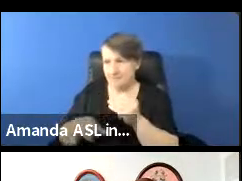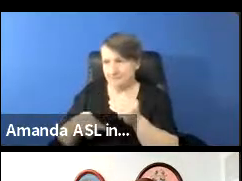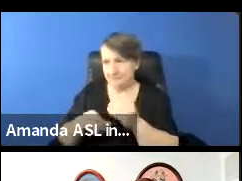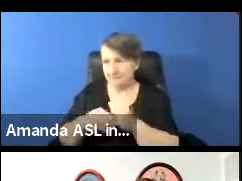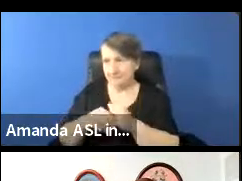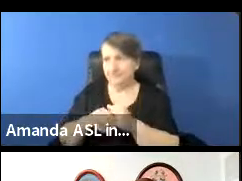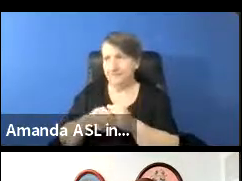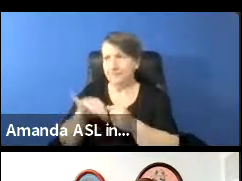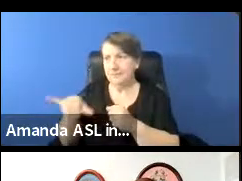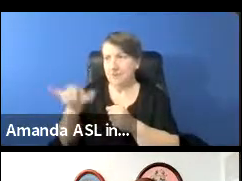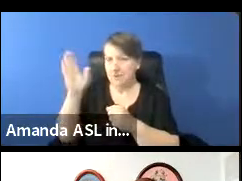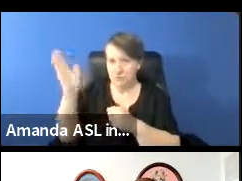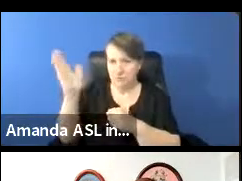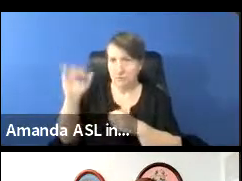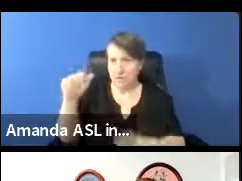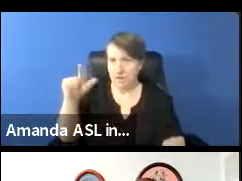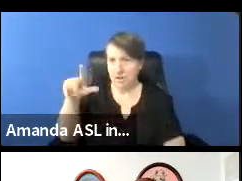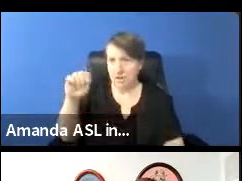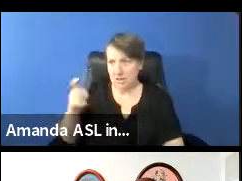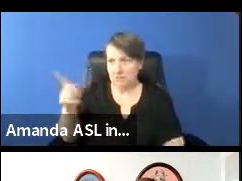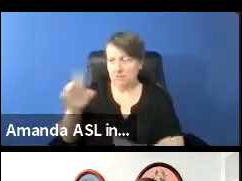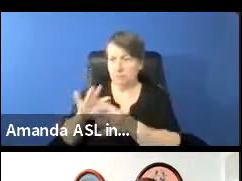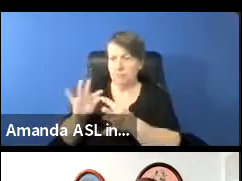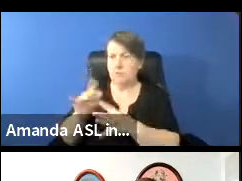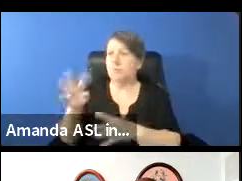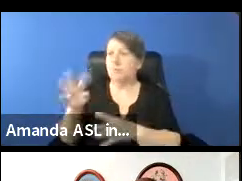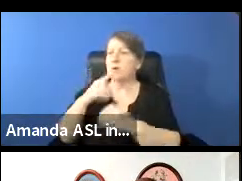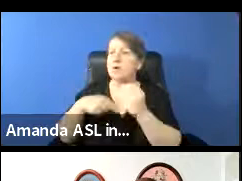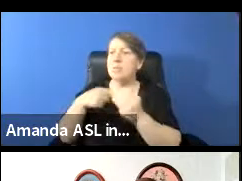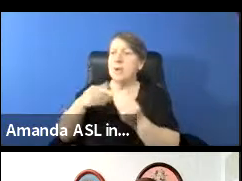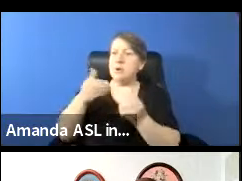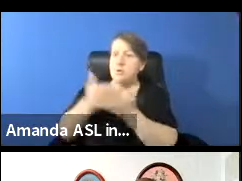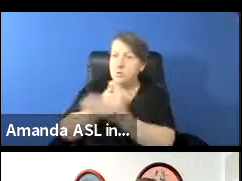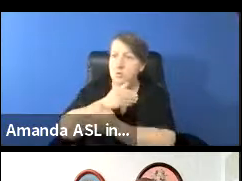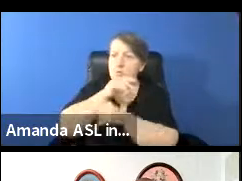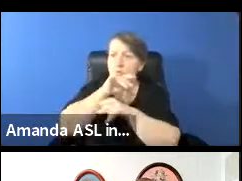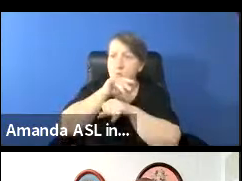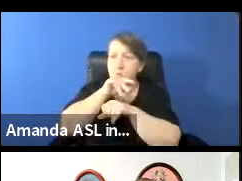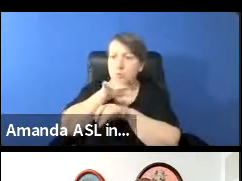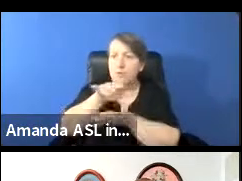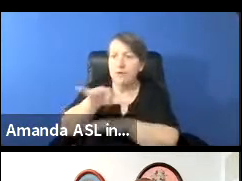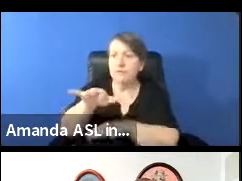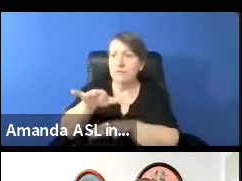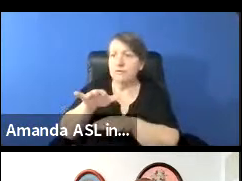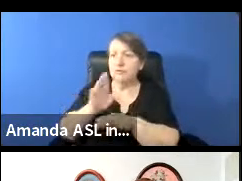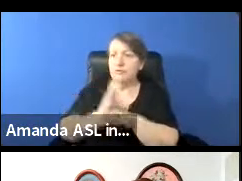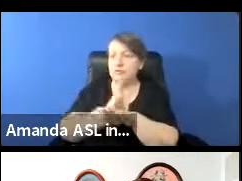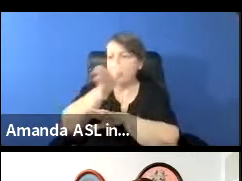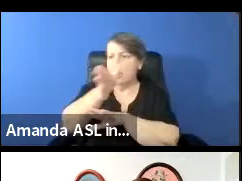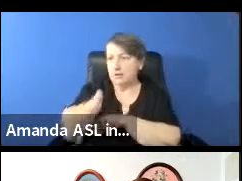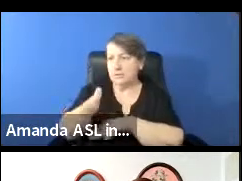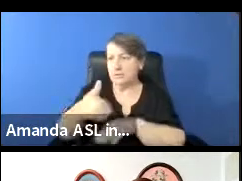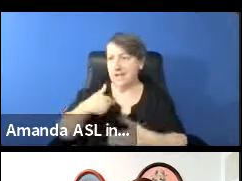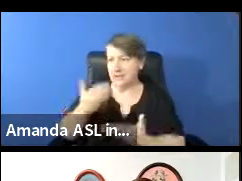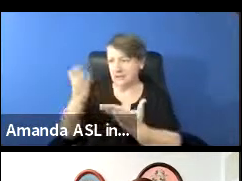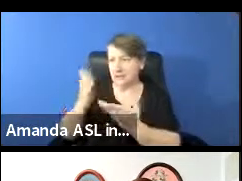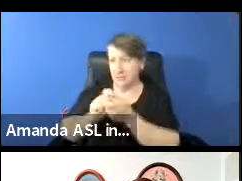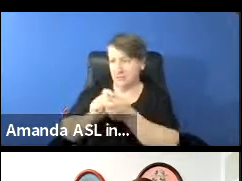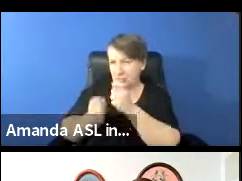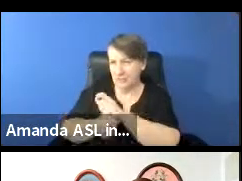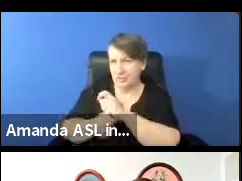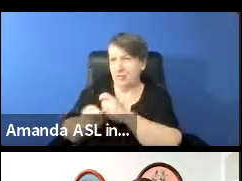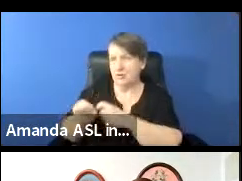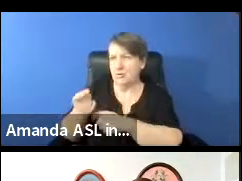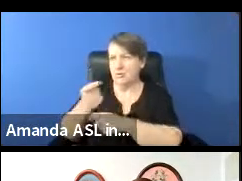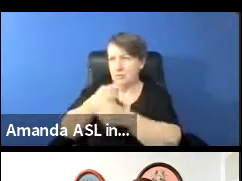the presentation, Alex, that you gave. You talk about a new river crossing. I would suggest that you change that to